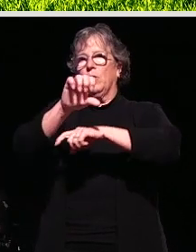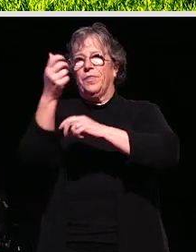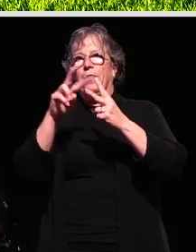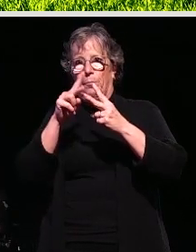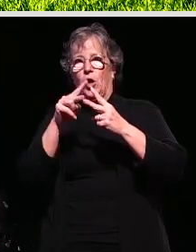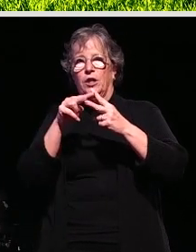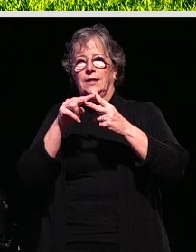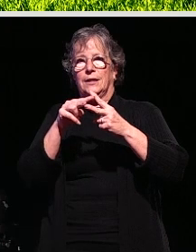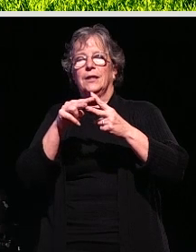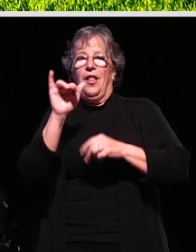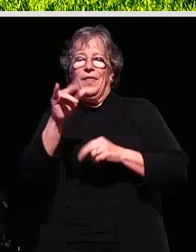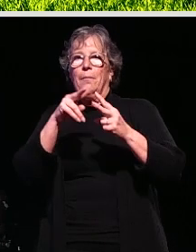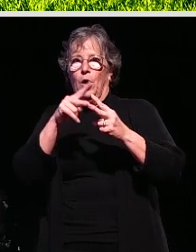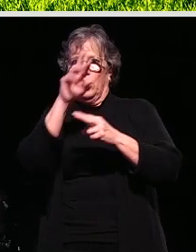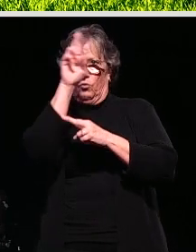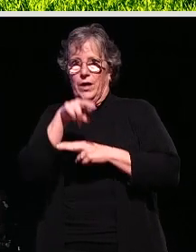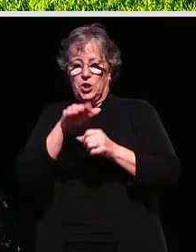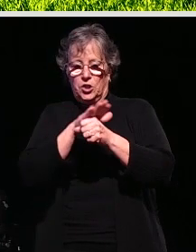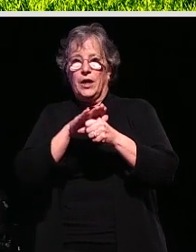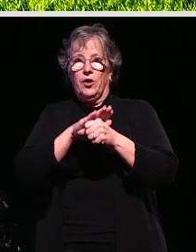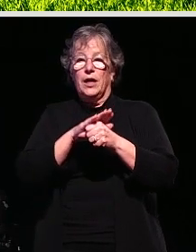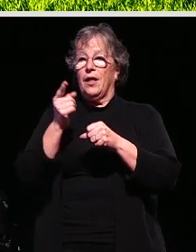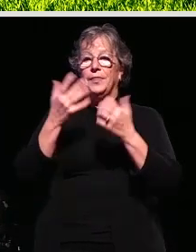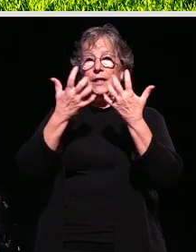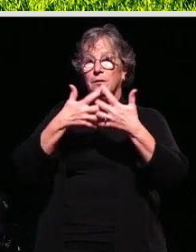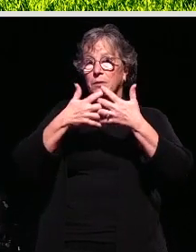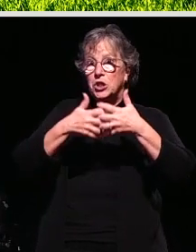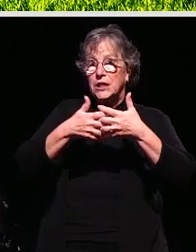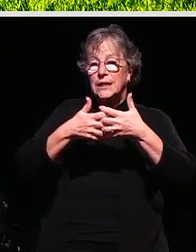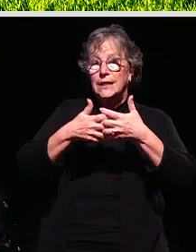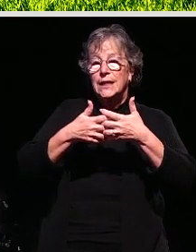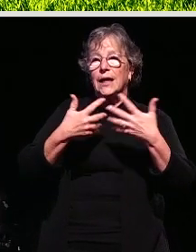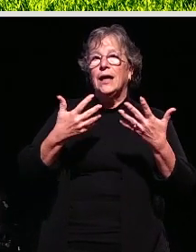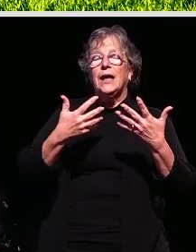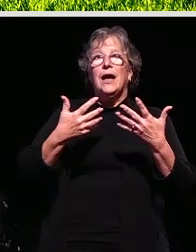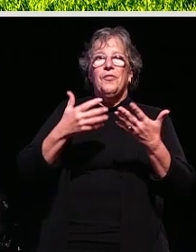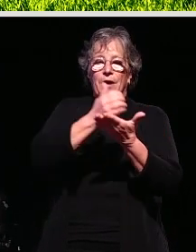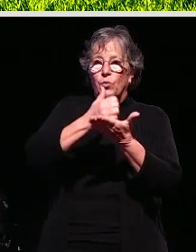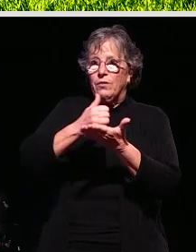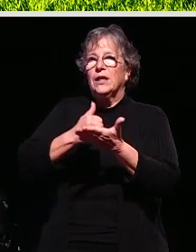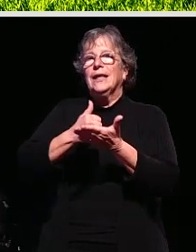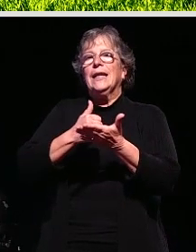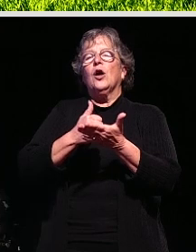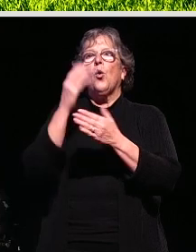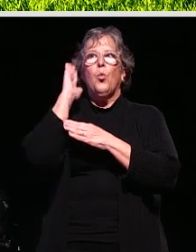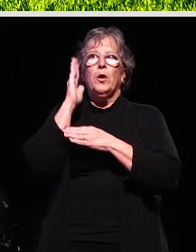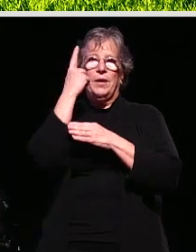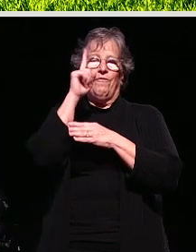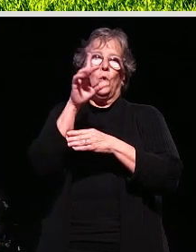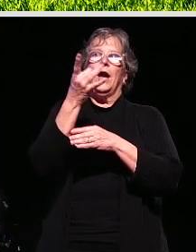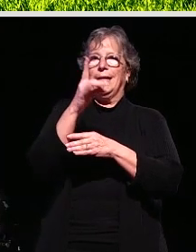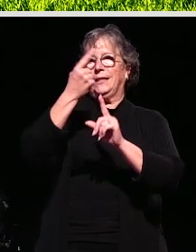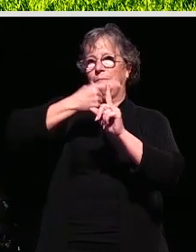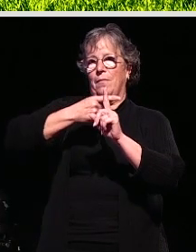Rochester. And these machines today, at those top line revenue numbers, would generate an 18-month payback for us on that tolling